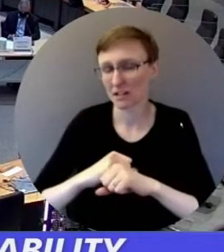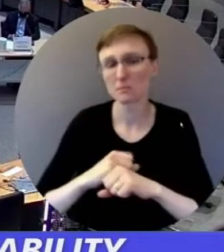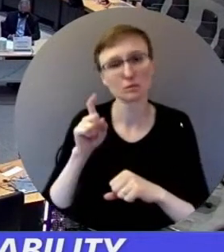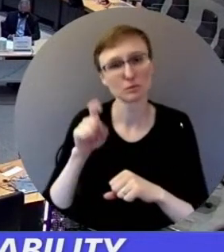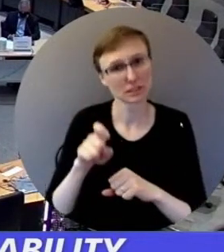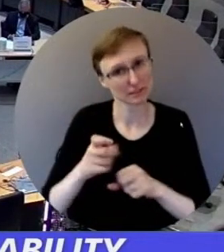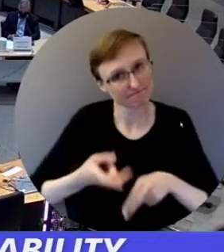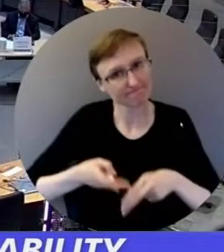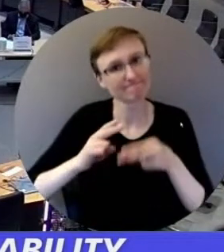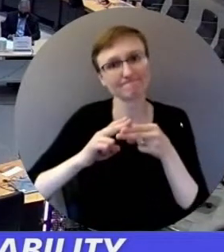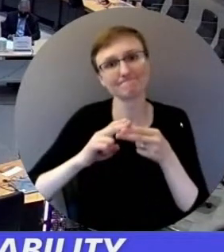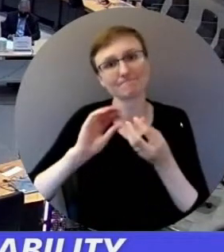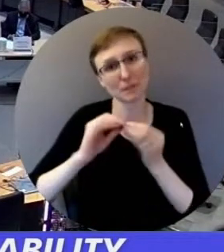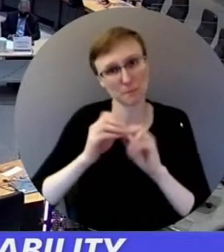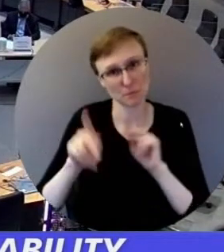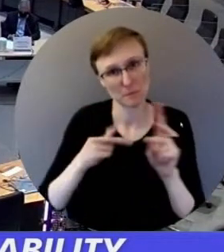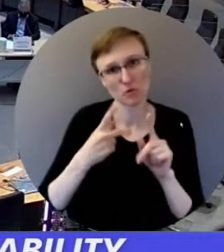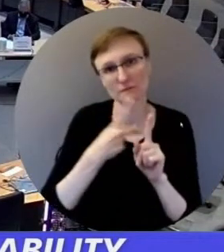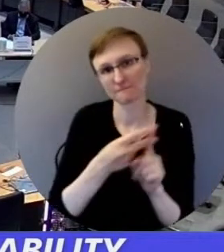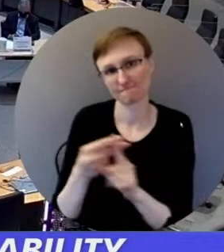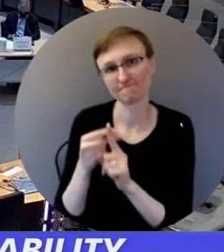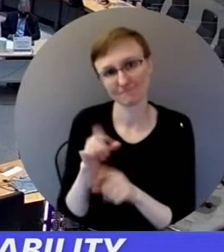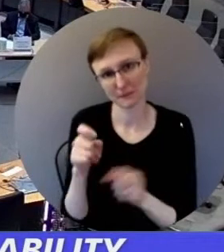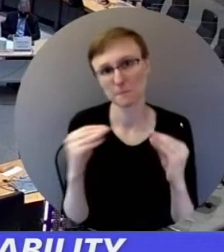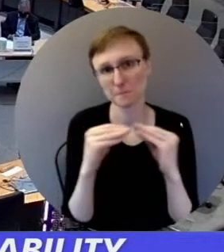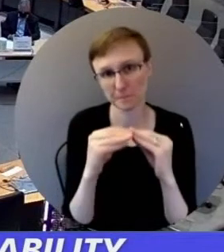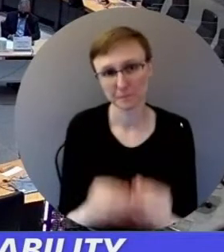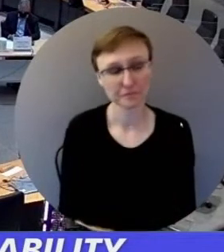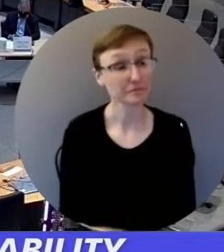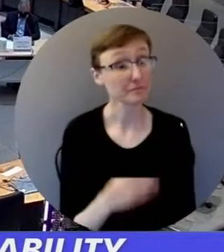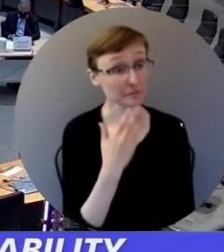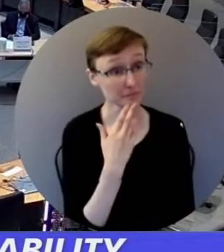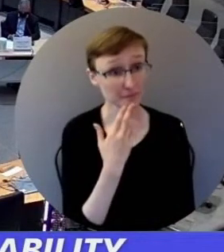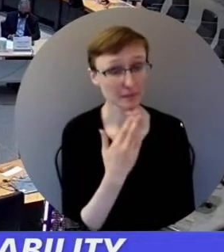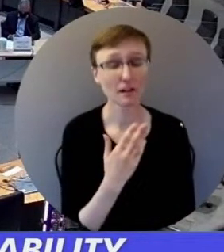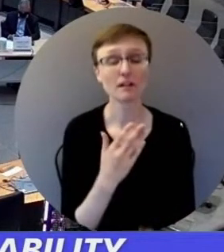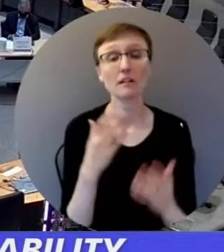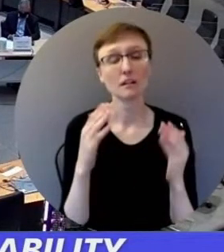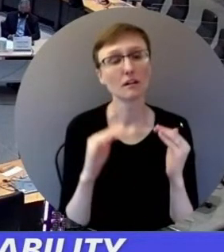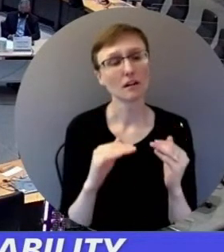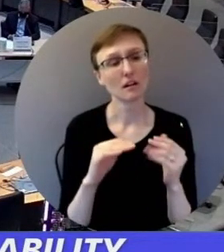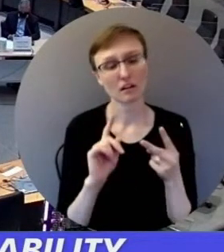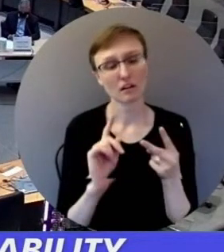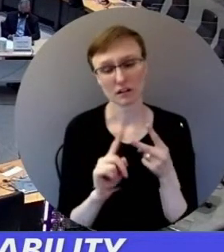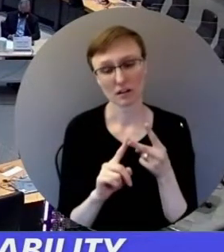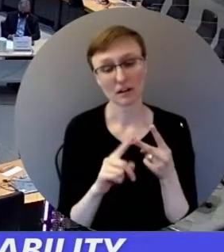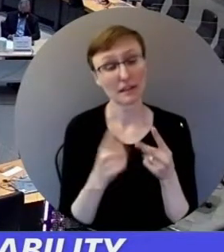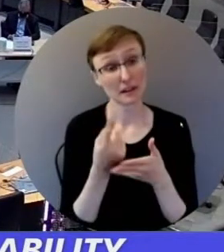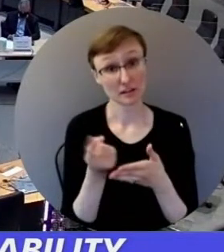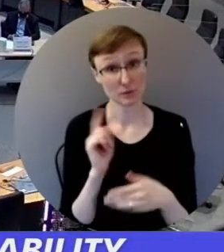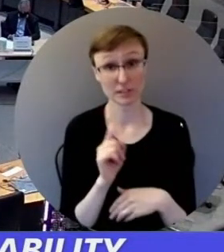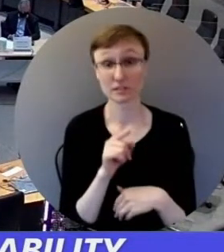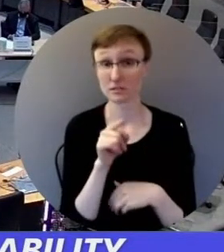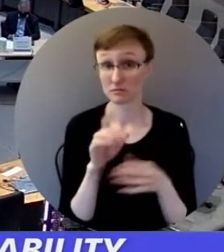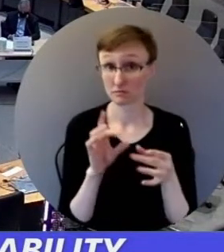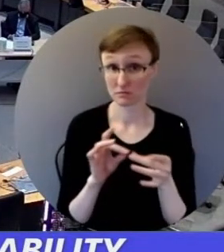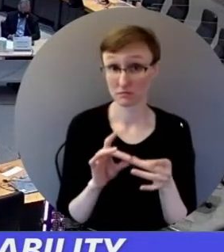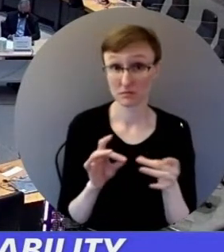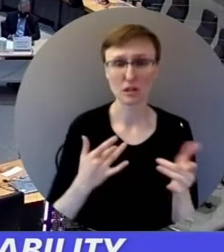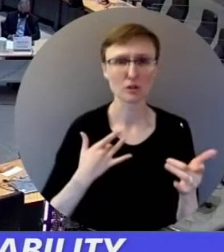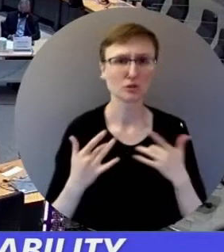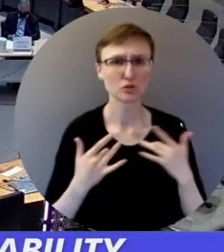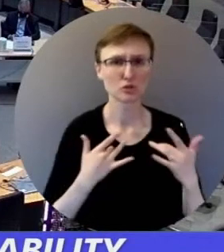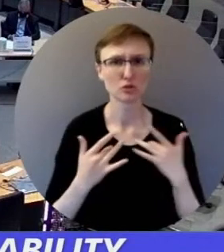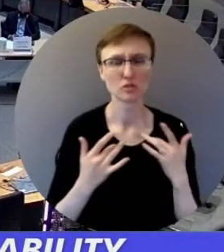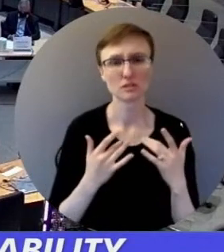All right, thank you. And as a follow-up to that, last week you mentioned some concerns about maybe some apparent